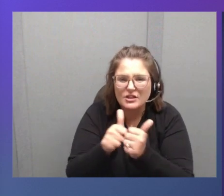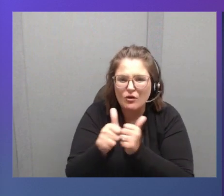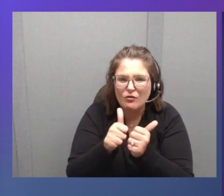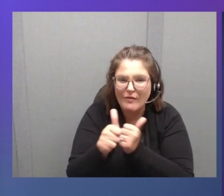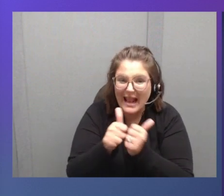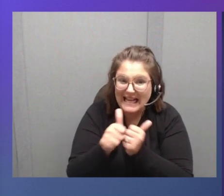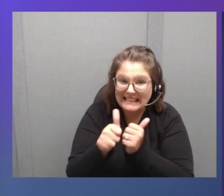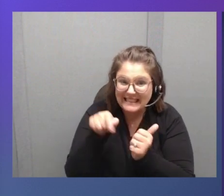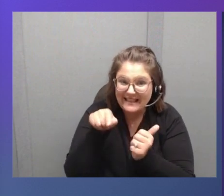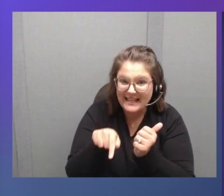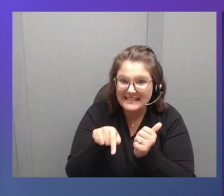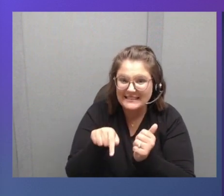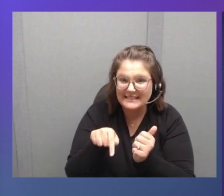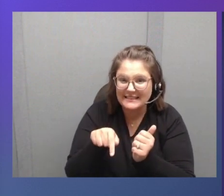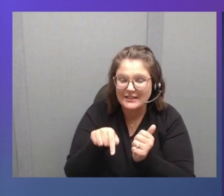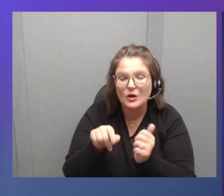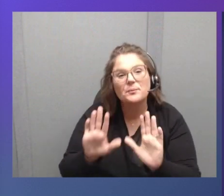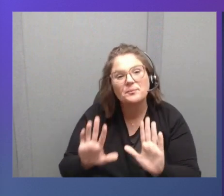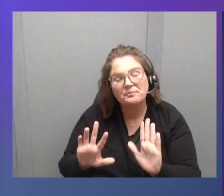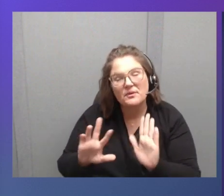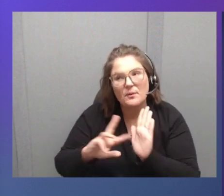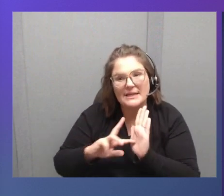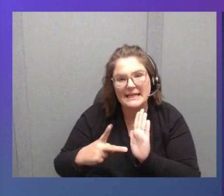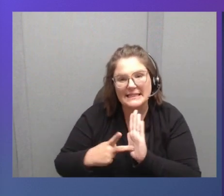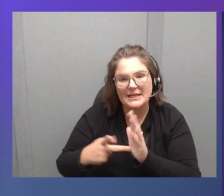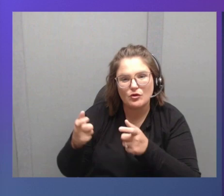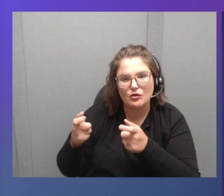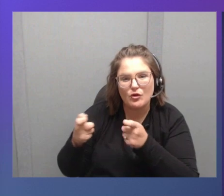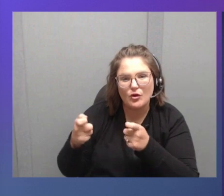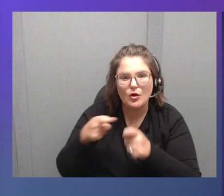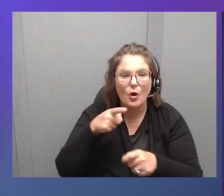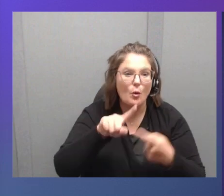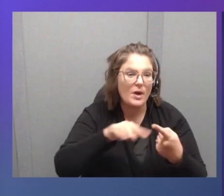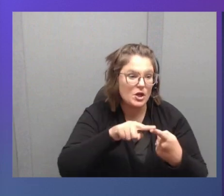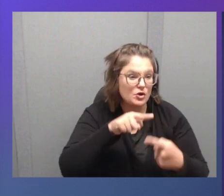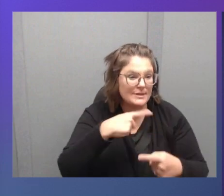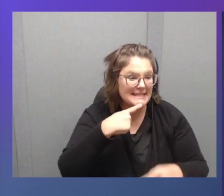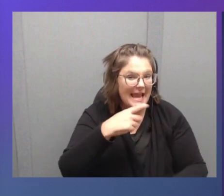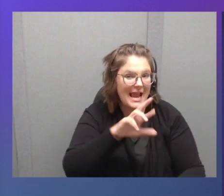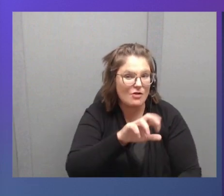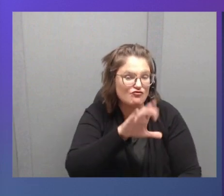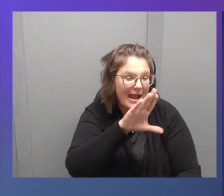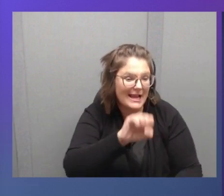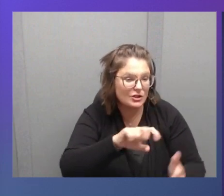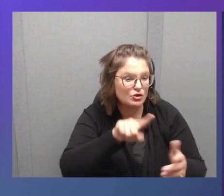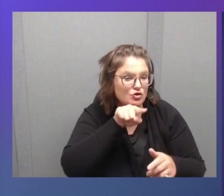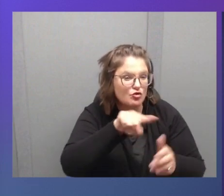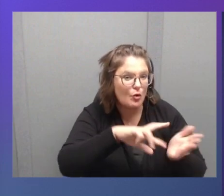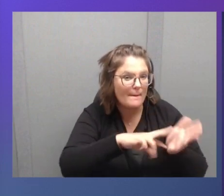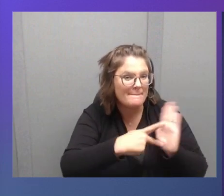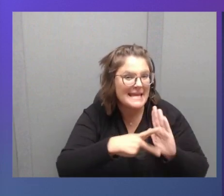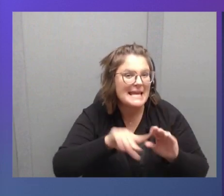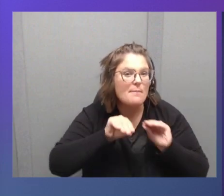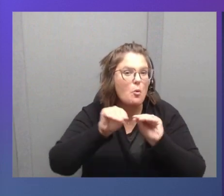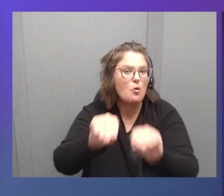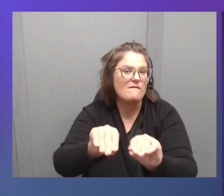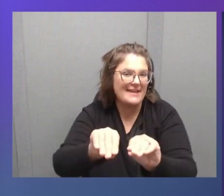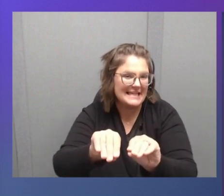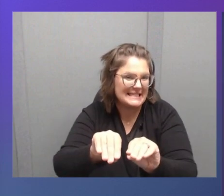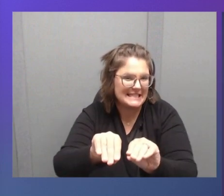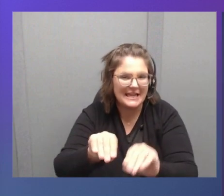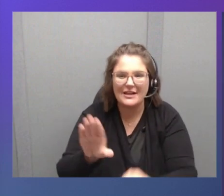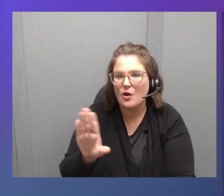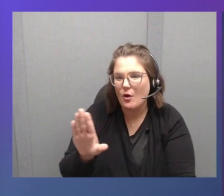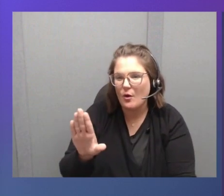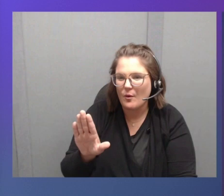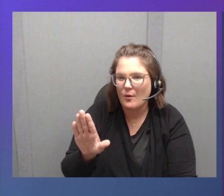So the intent is to control this. So when you say race, move it, right? Well, I mean, race it in the DeepRacer league. No. I don't think it'd be